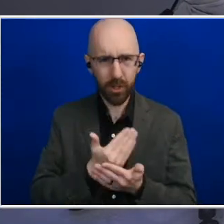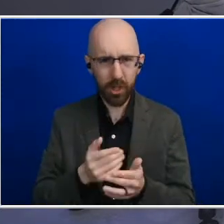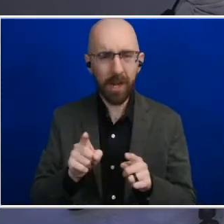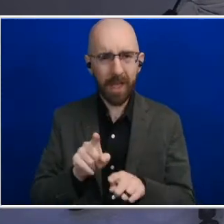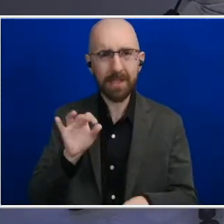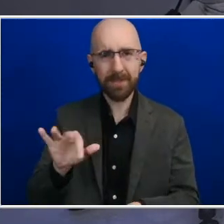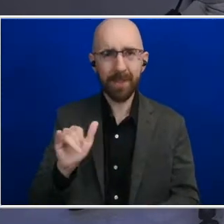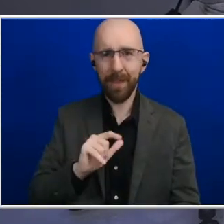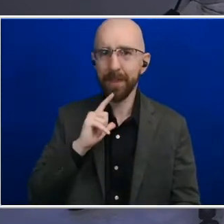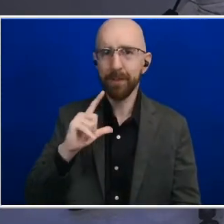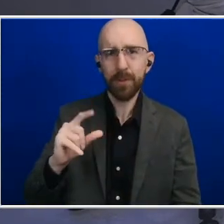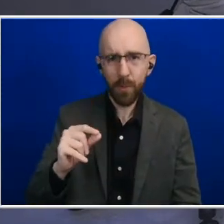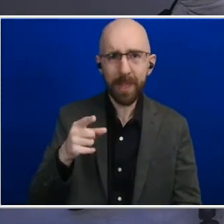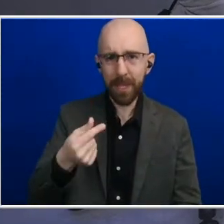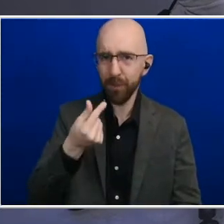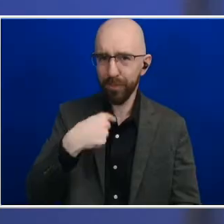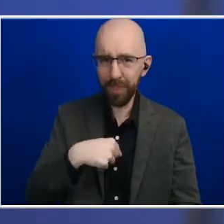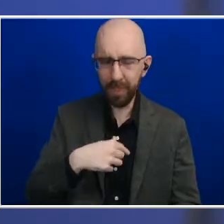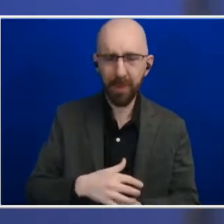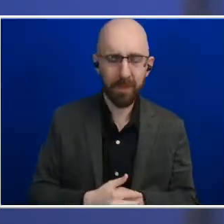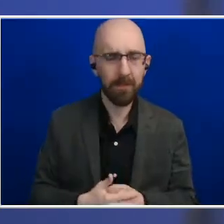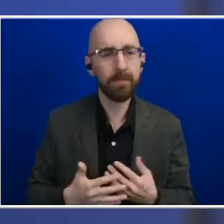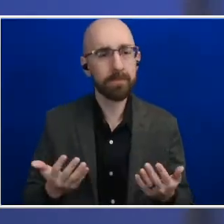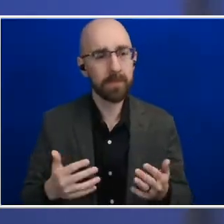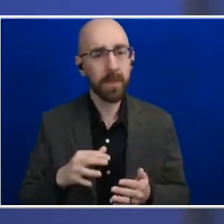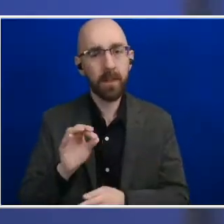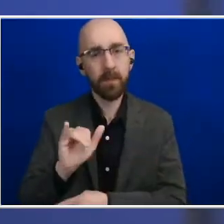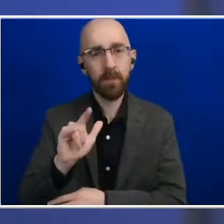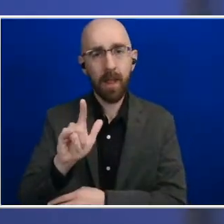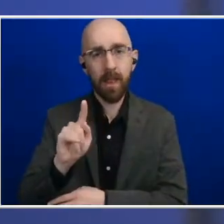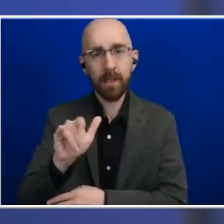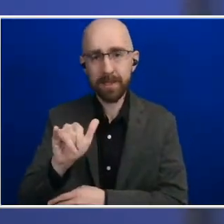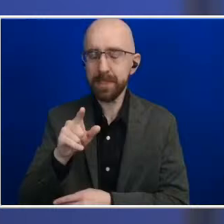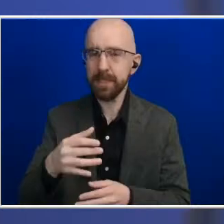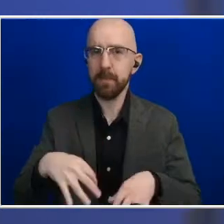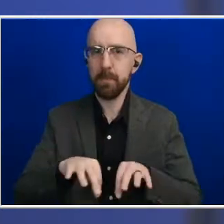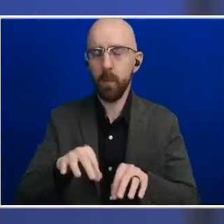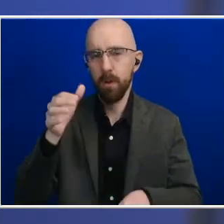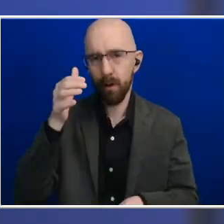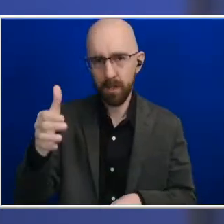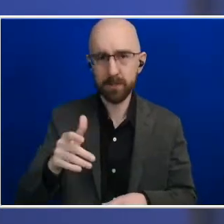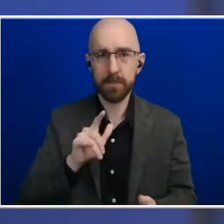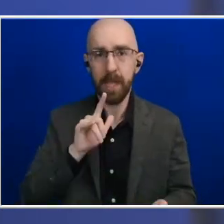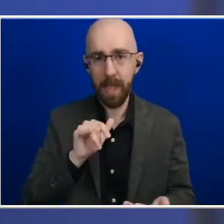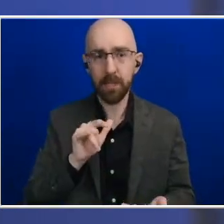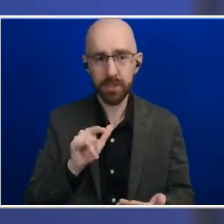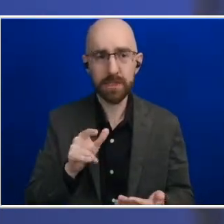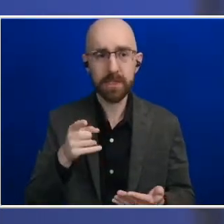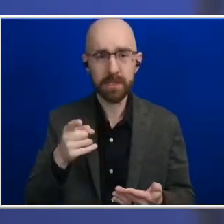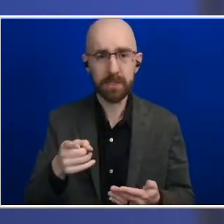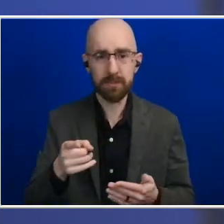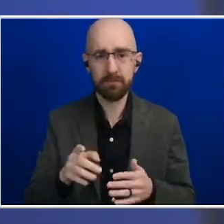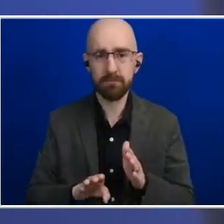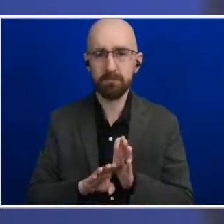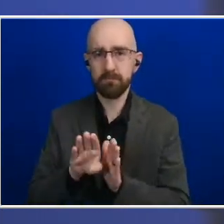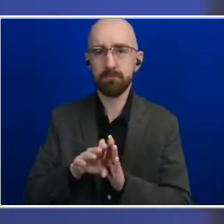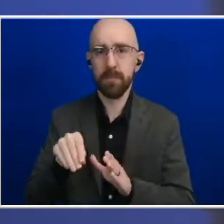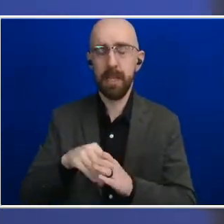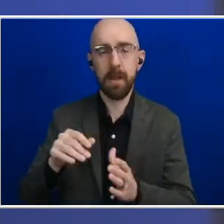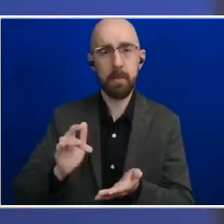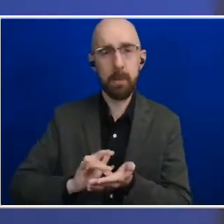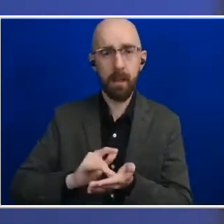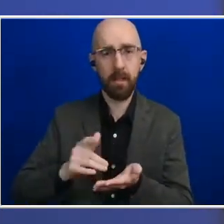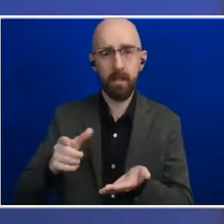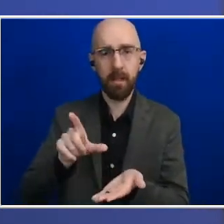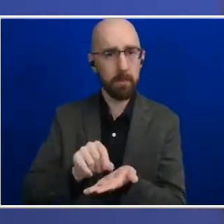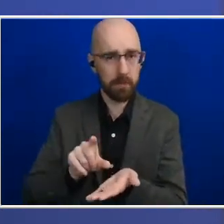and you're super thin. Well, so frailty is a very, very important concept and actually has been burgeoning within the medical literature. So we know, and